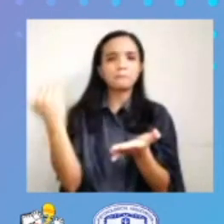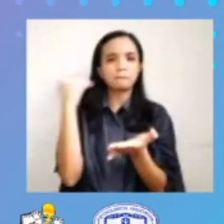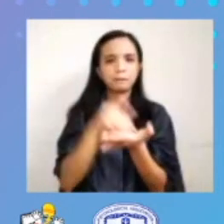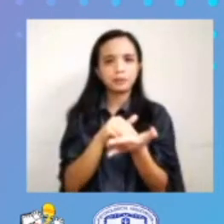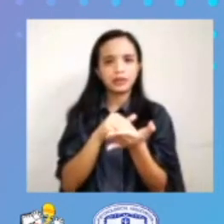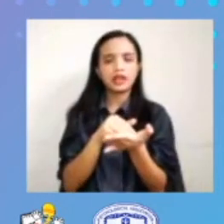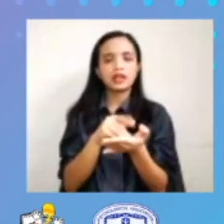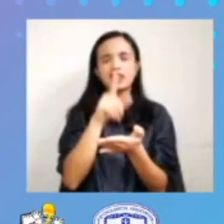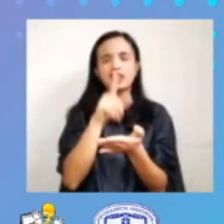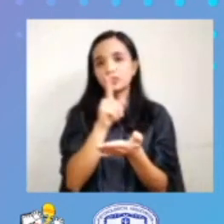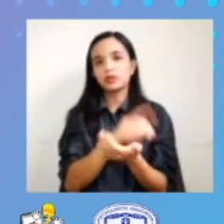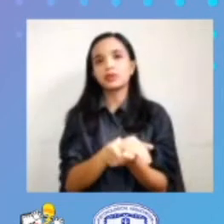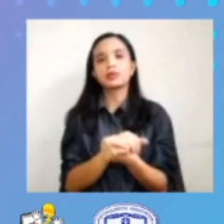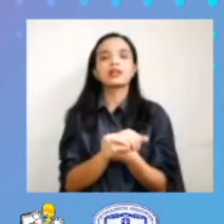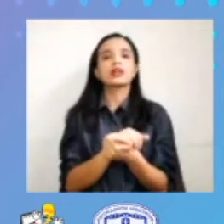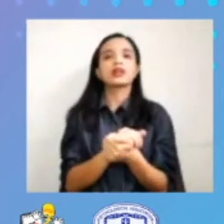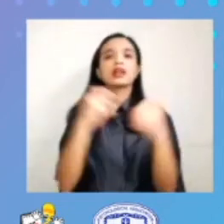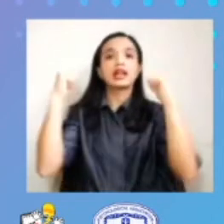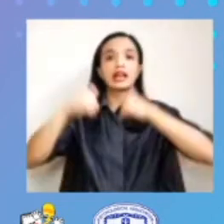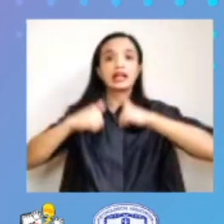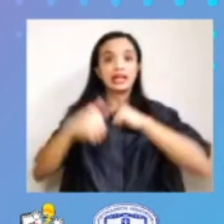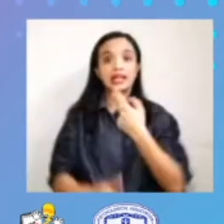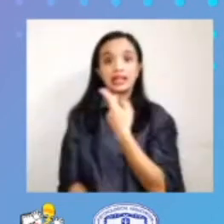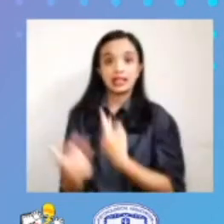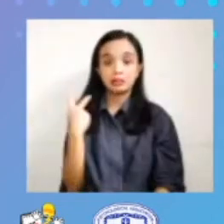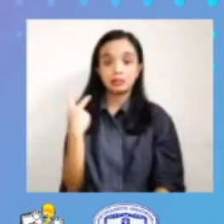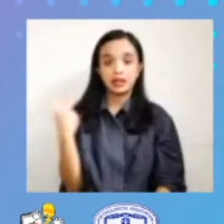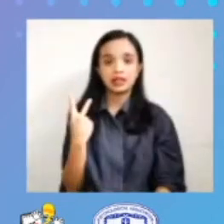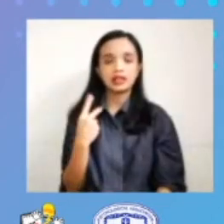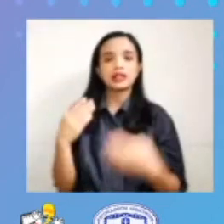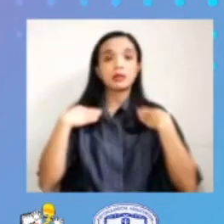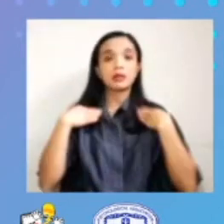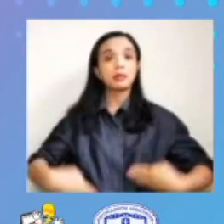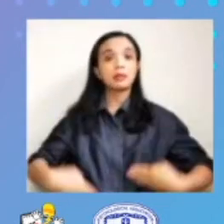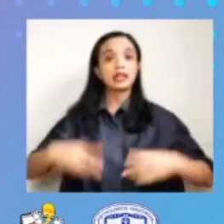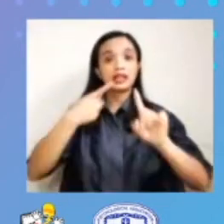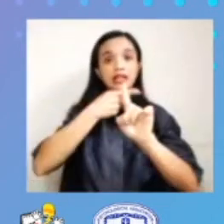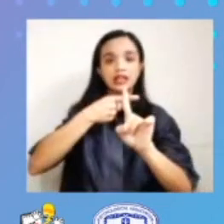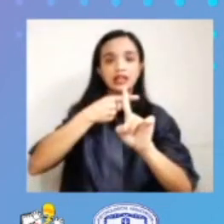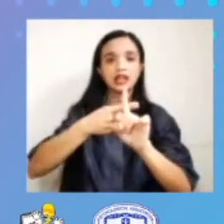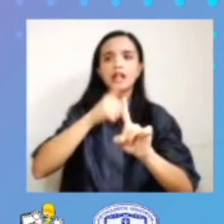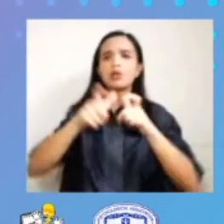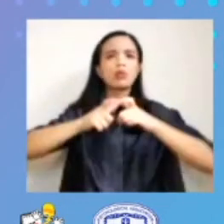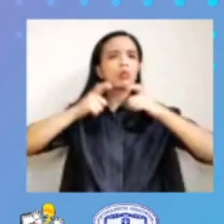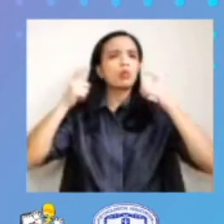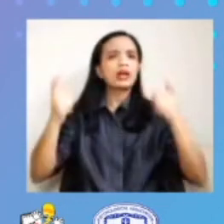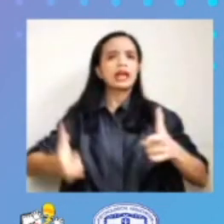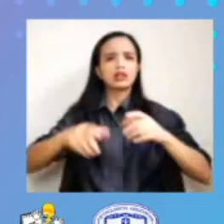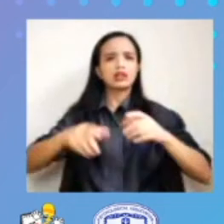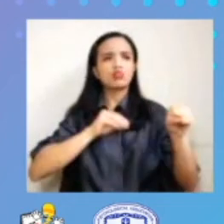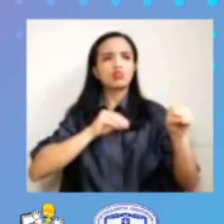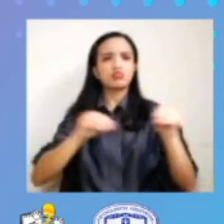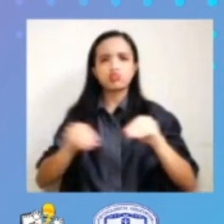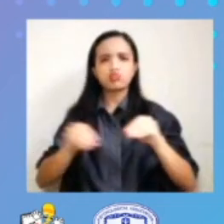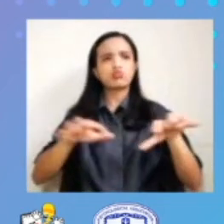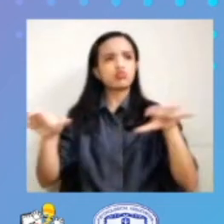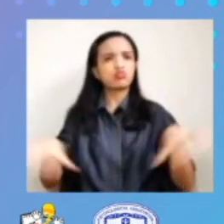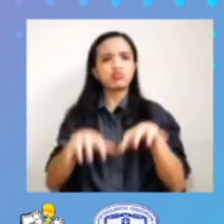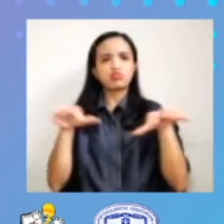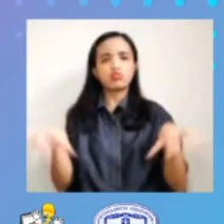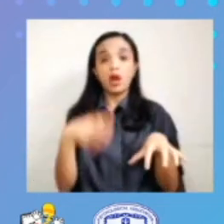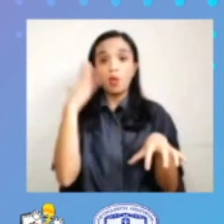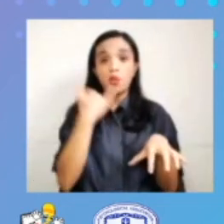of well-being. So yung movement, sana ang basa natin sa kanya, how to love yourself.